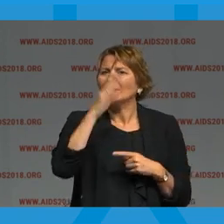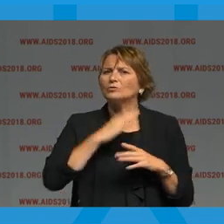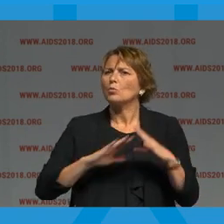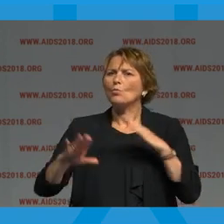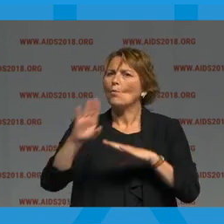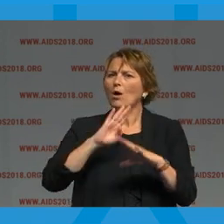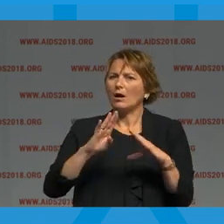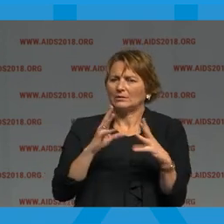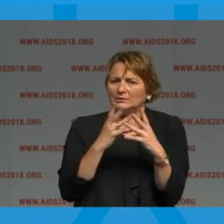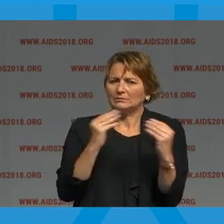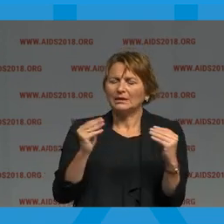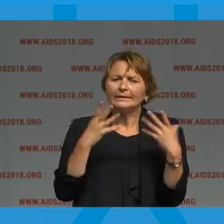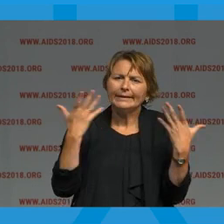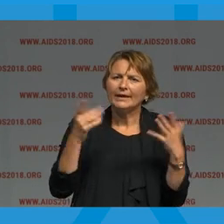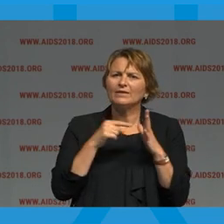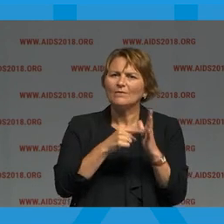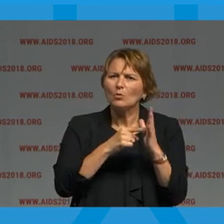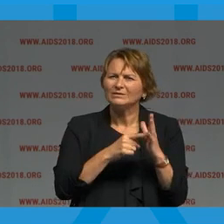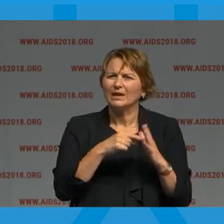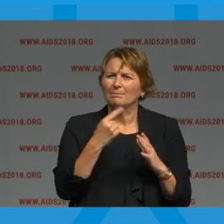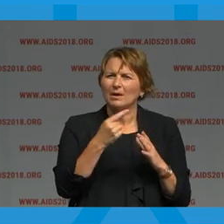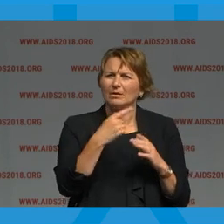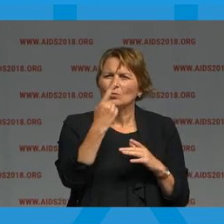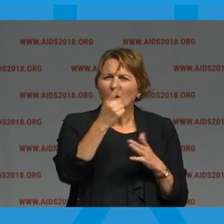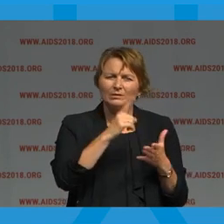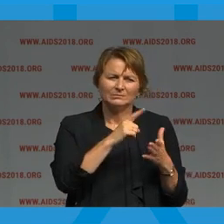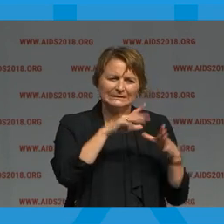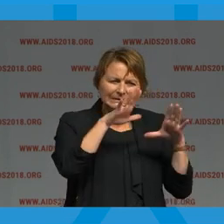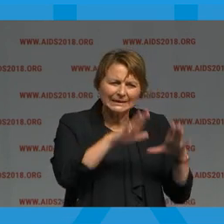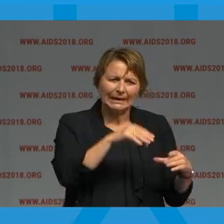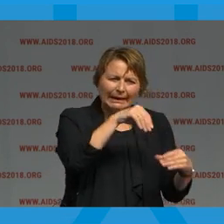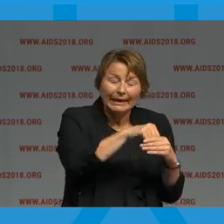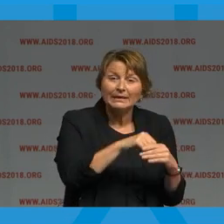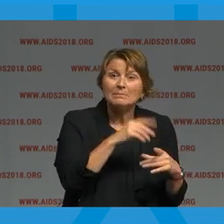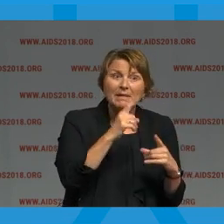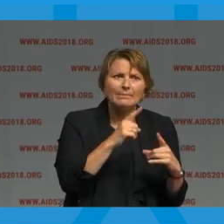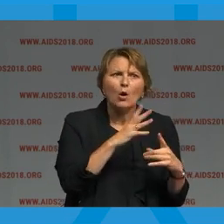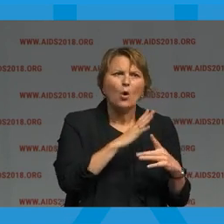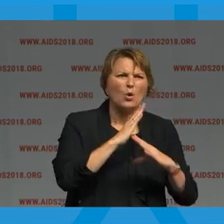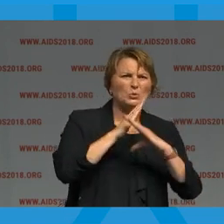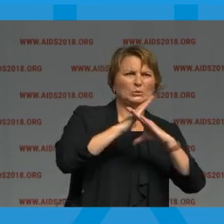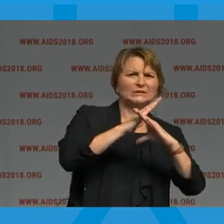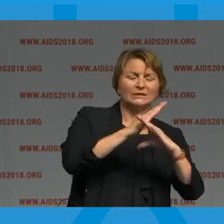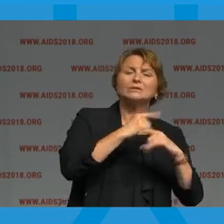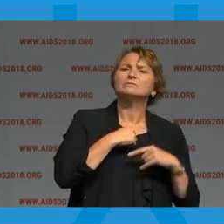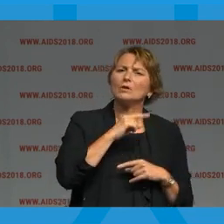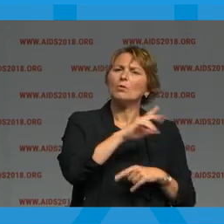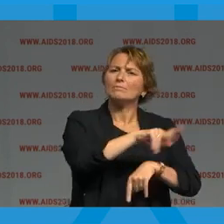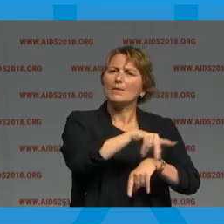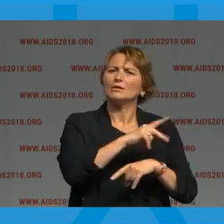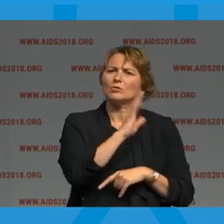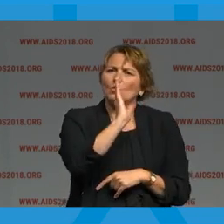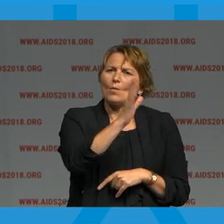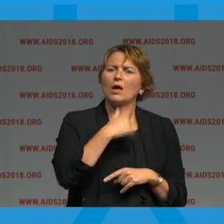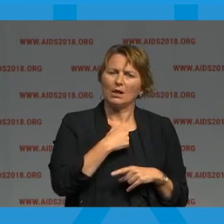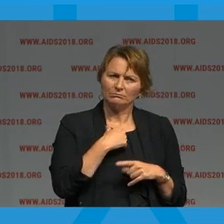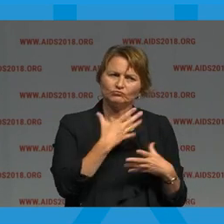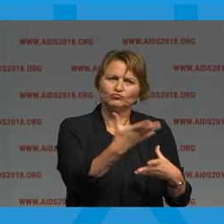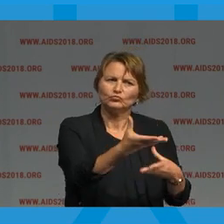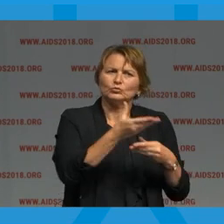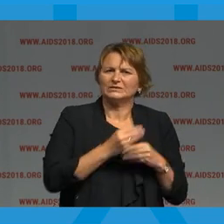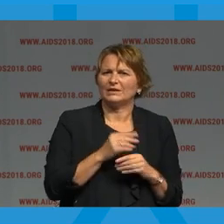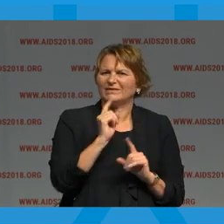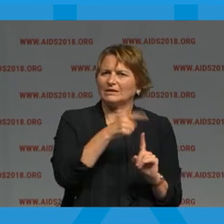fading concentrations of cabotegravir that might seed resistance, so the patients will be offered to receive